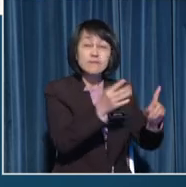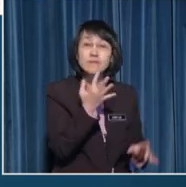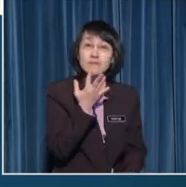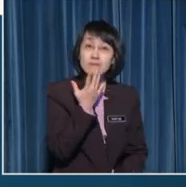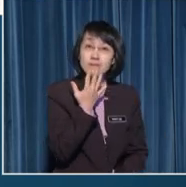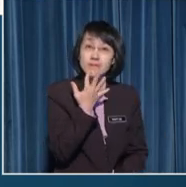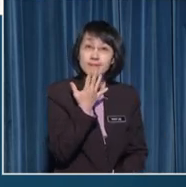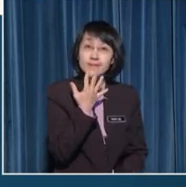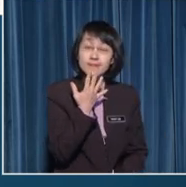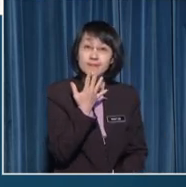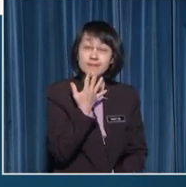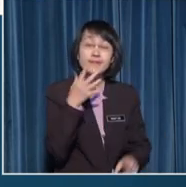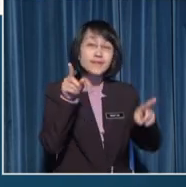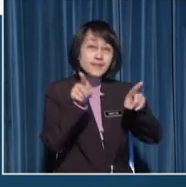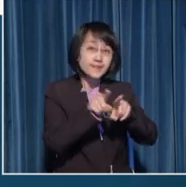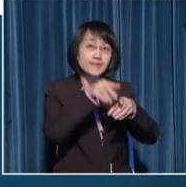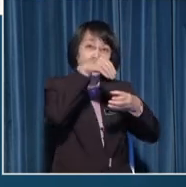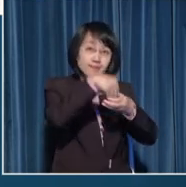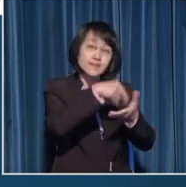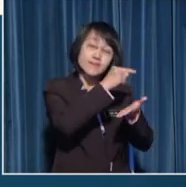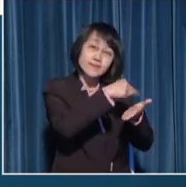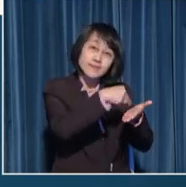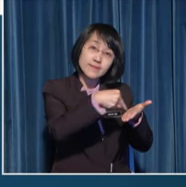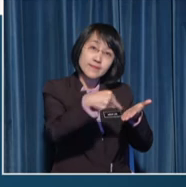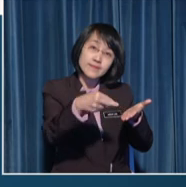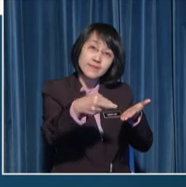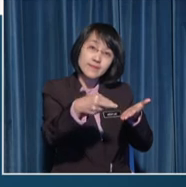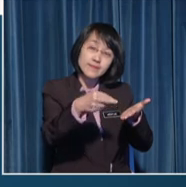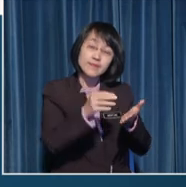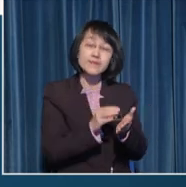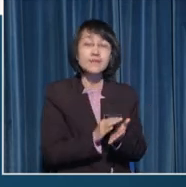colors just like in your notes.